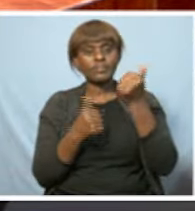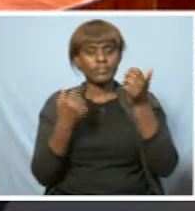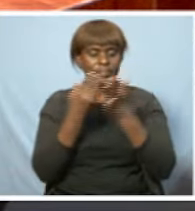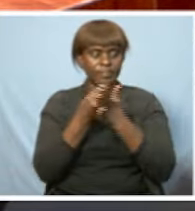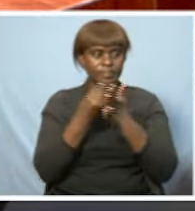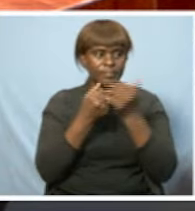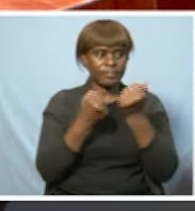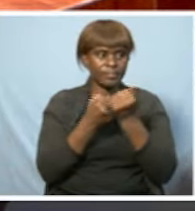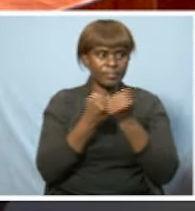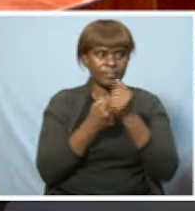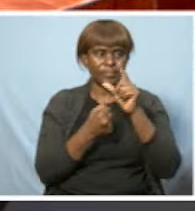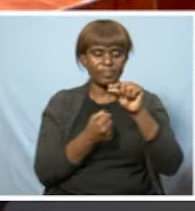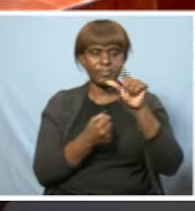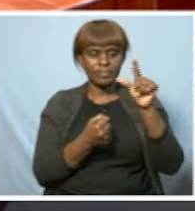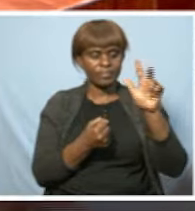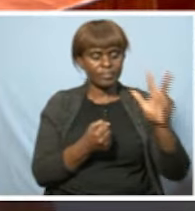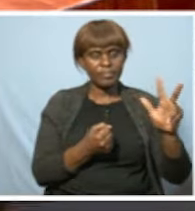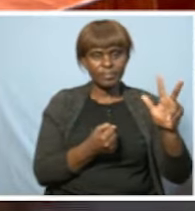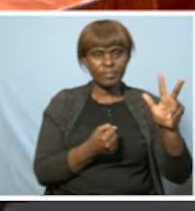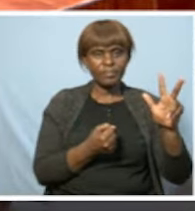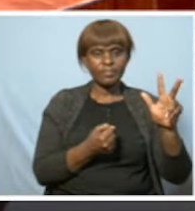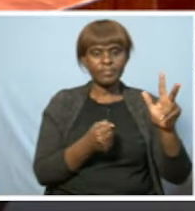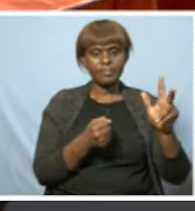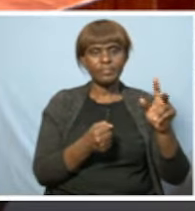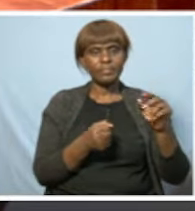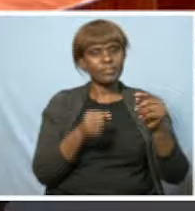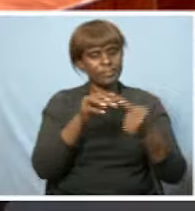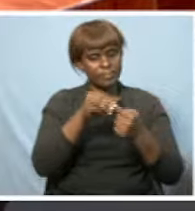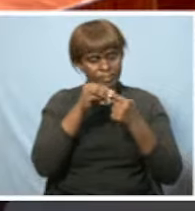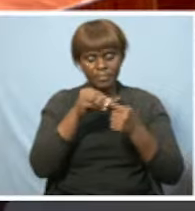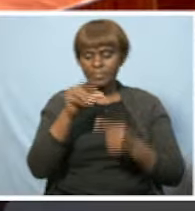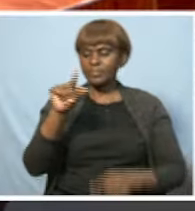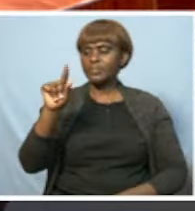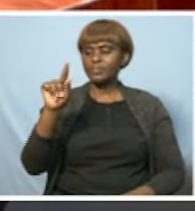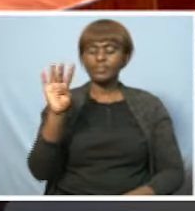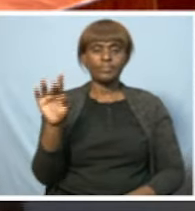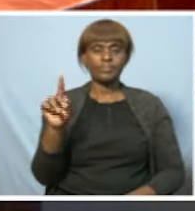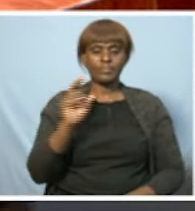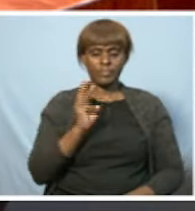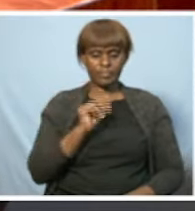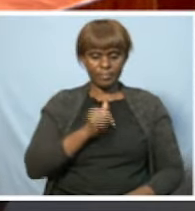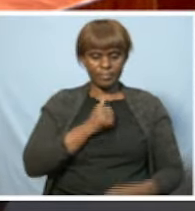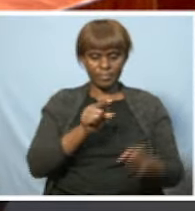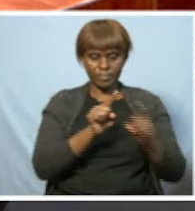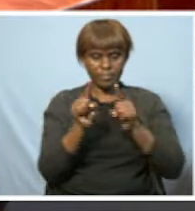in 2023, especially 2024. But we also want